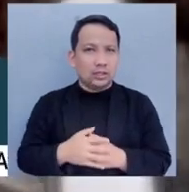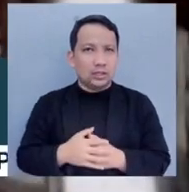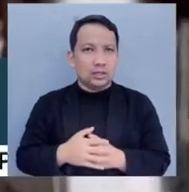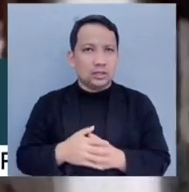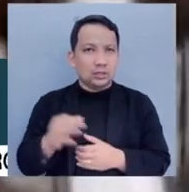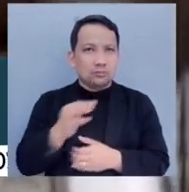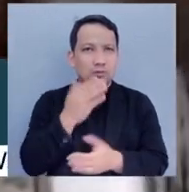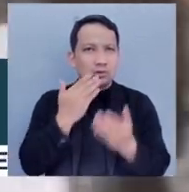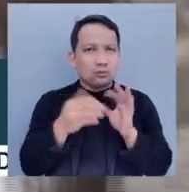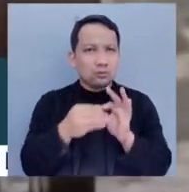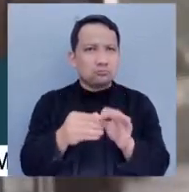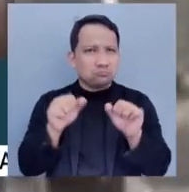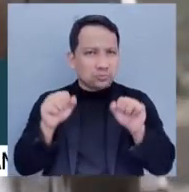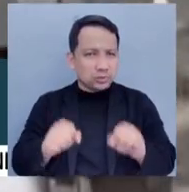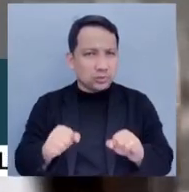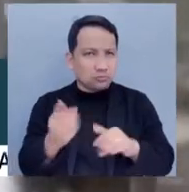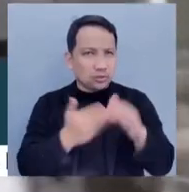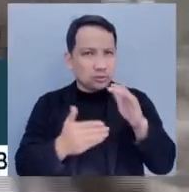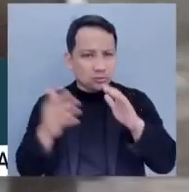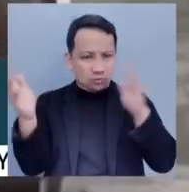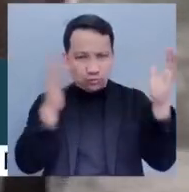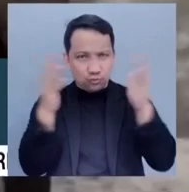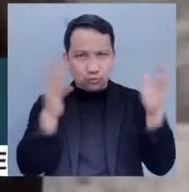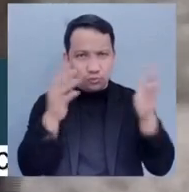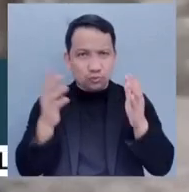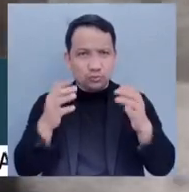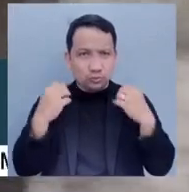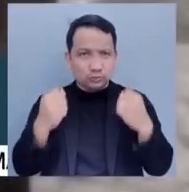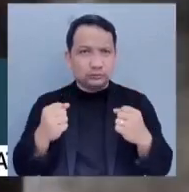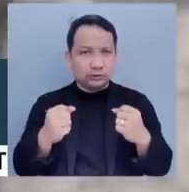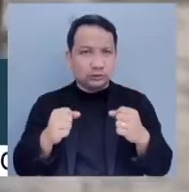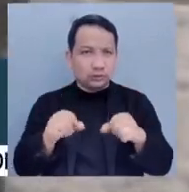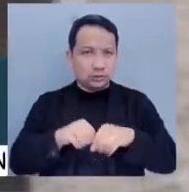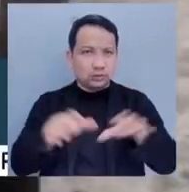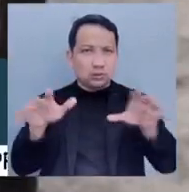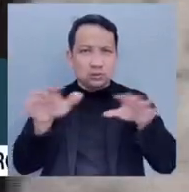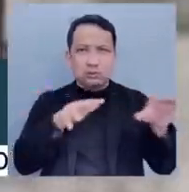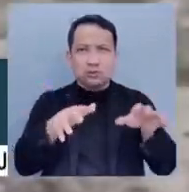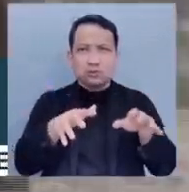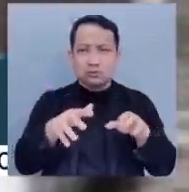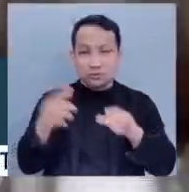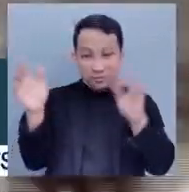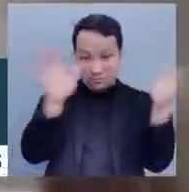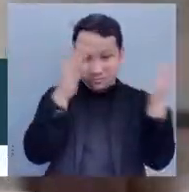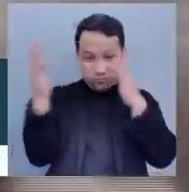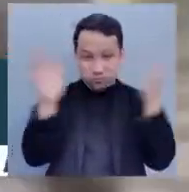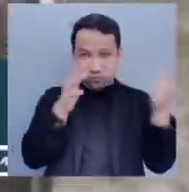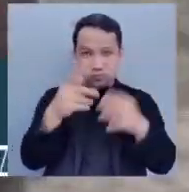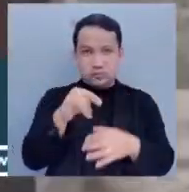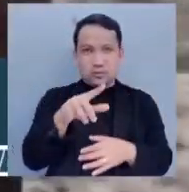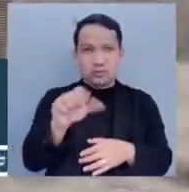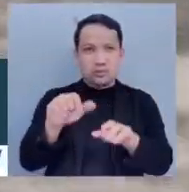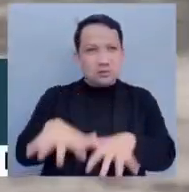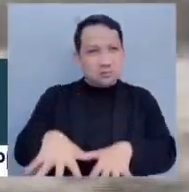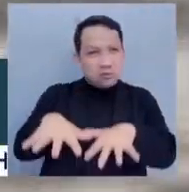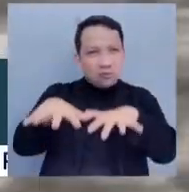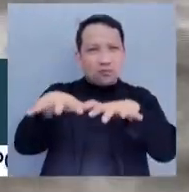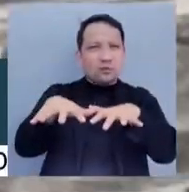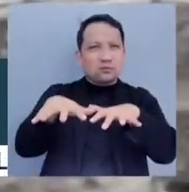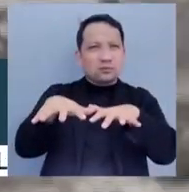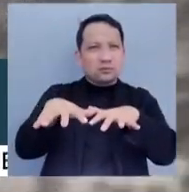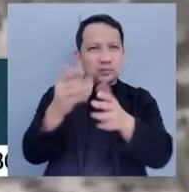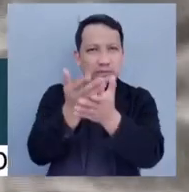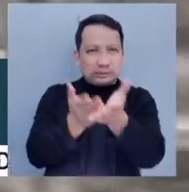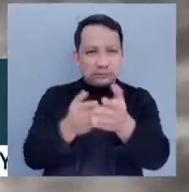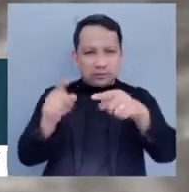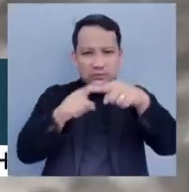officials feared it could, based on the hurricane's original strength and potential. Hillary did leave many streets with minor floods. Some areas had downed power